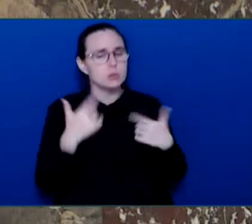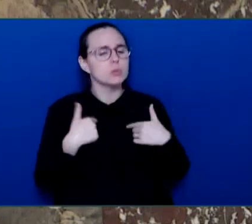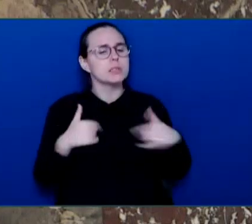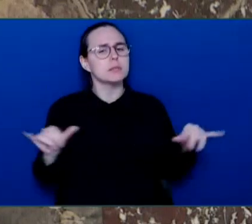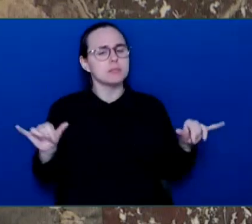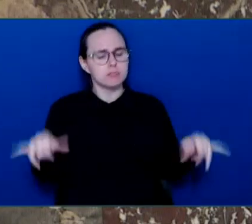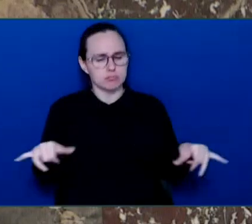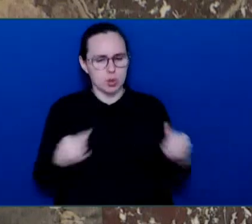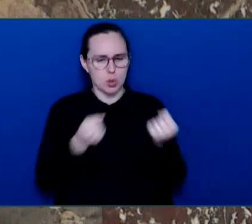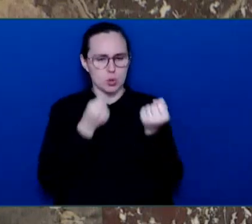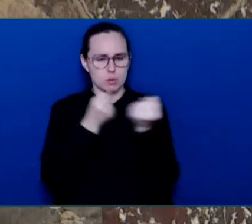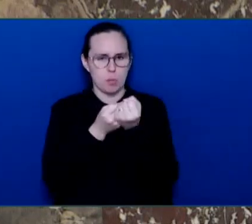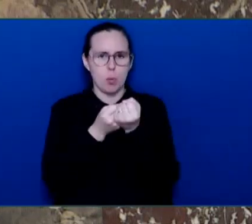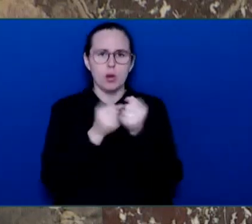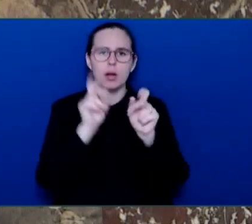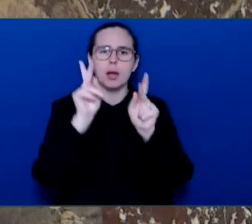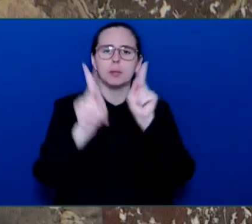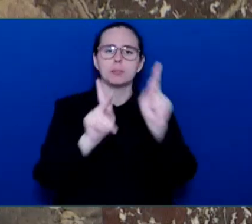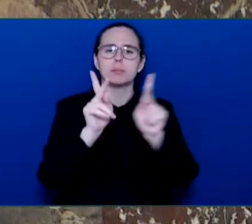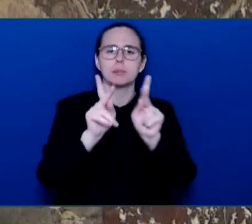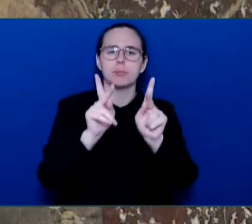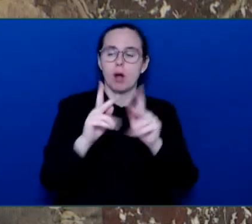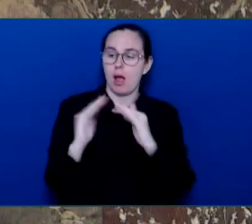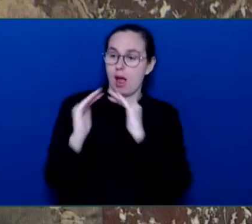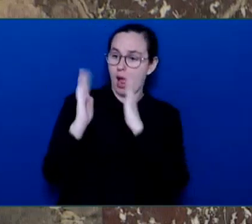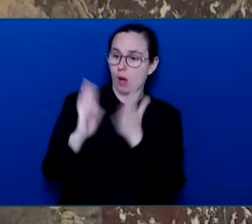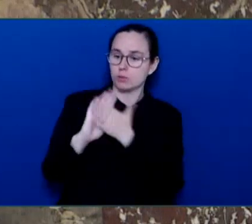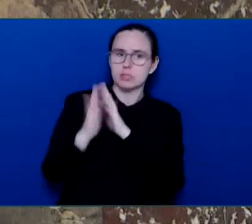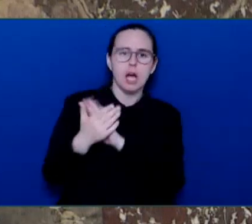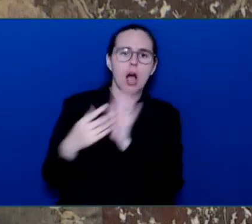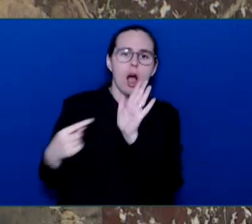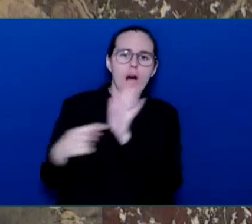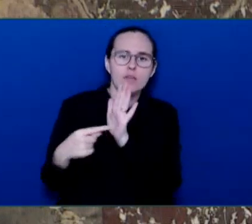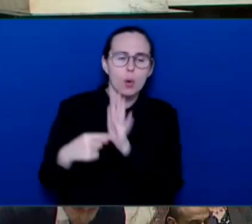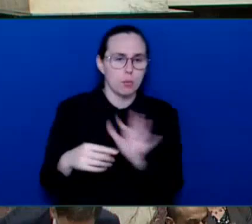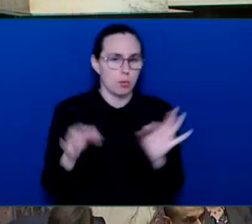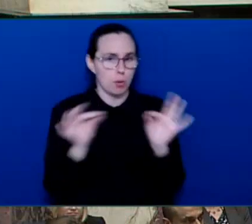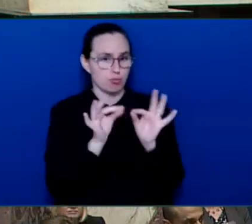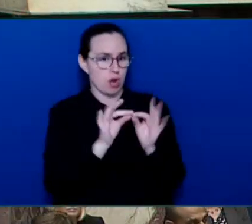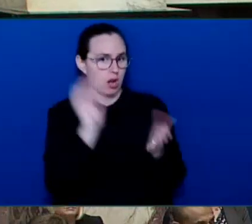cost of living, and they're going to do the same thing if they ever get the chance to get on this side again.